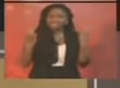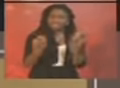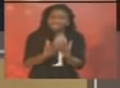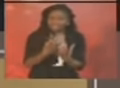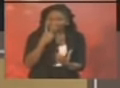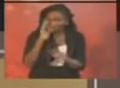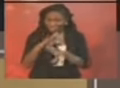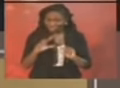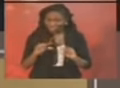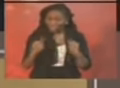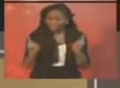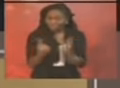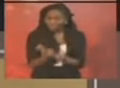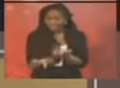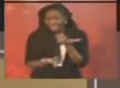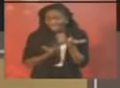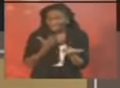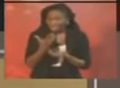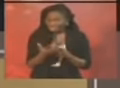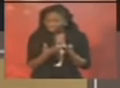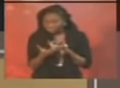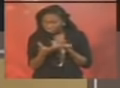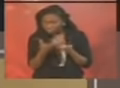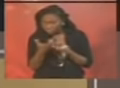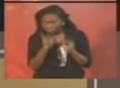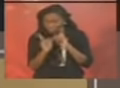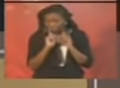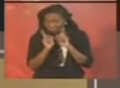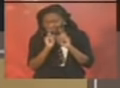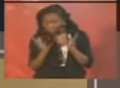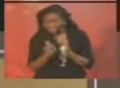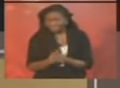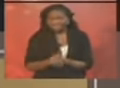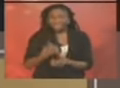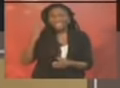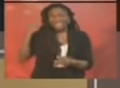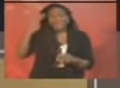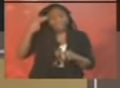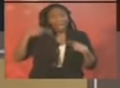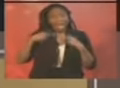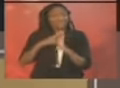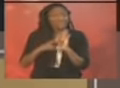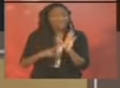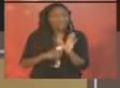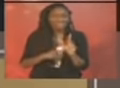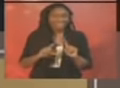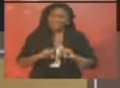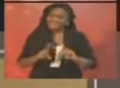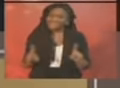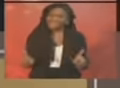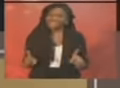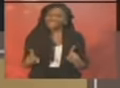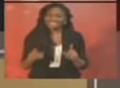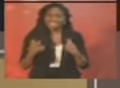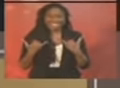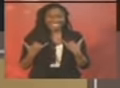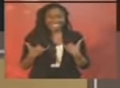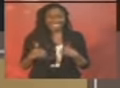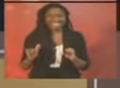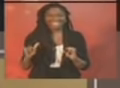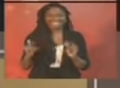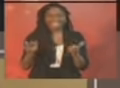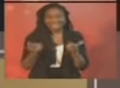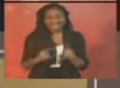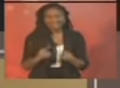they're there, even if they have their measures being in place, there is a small surge in the amount of